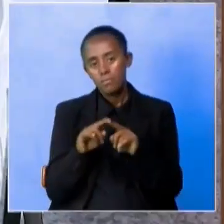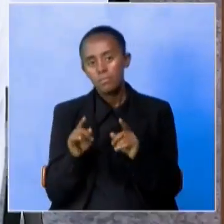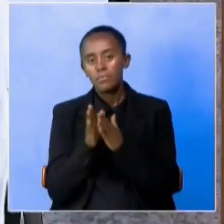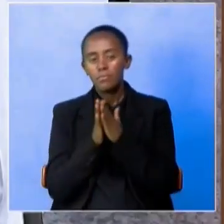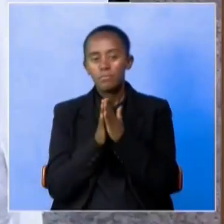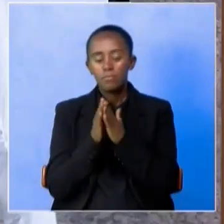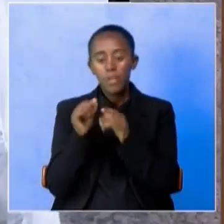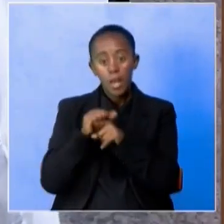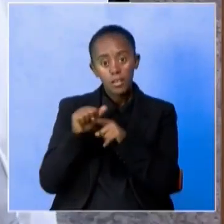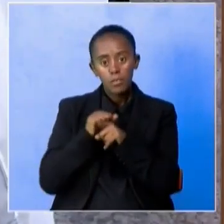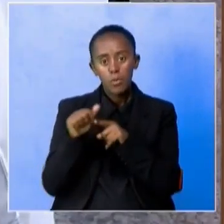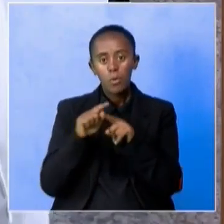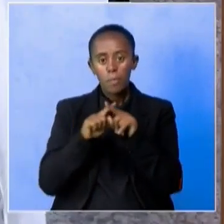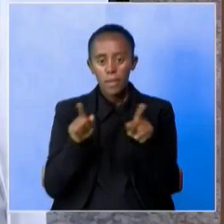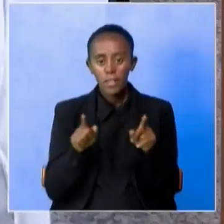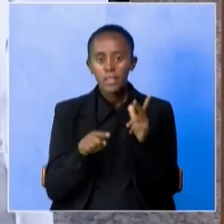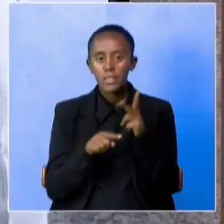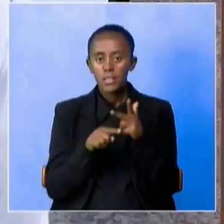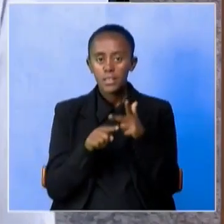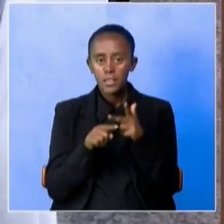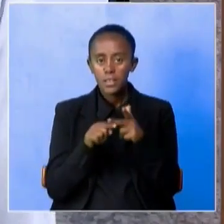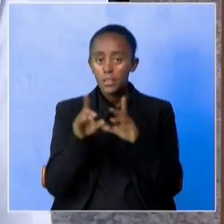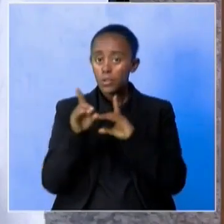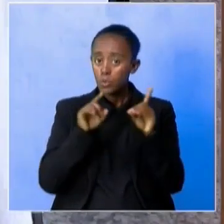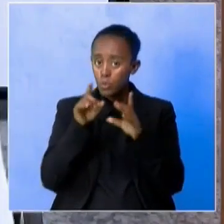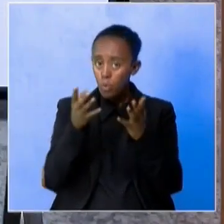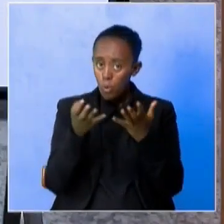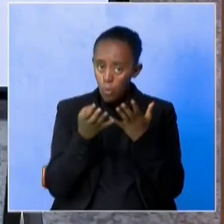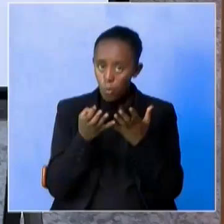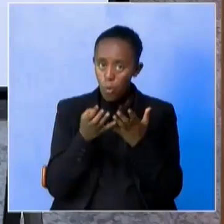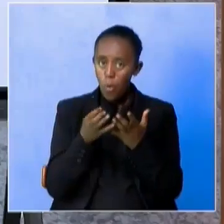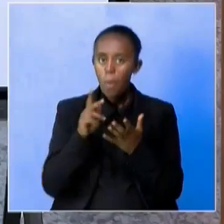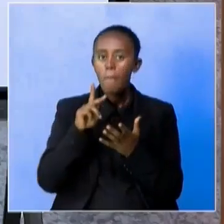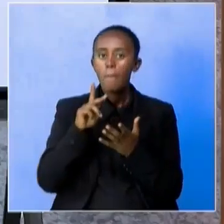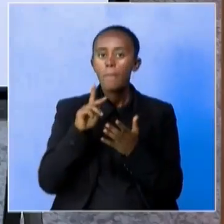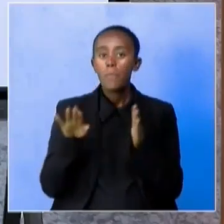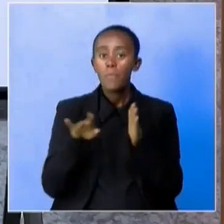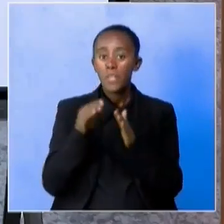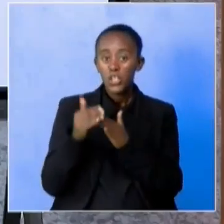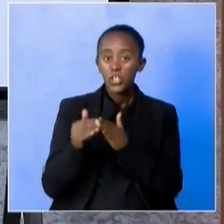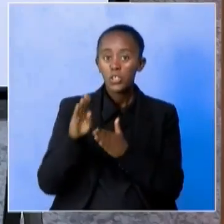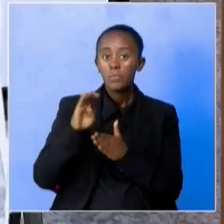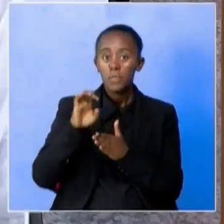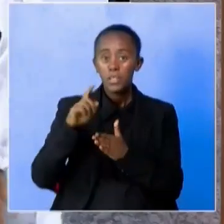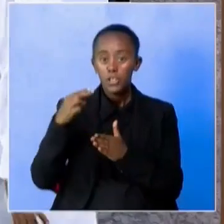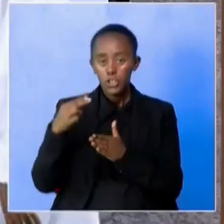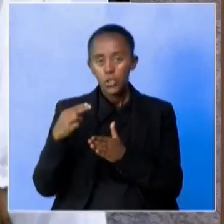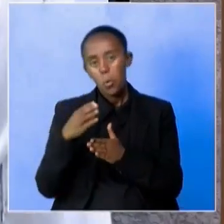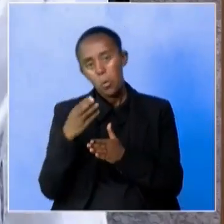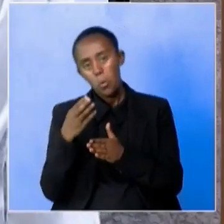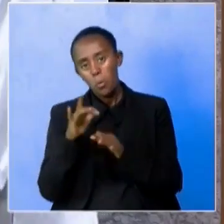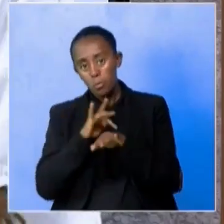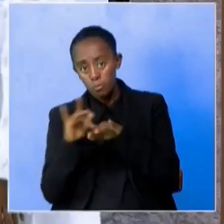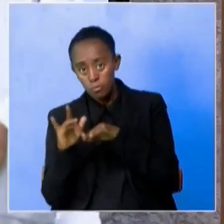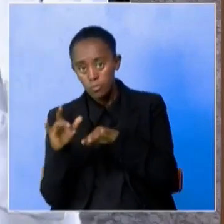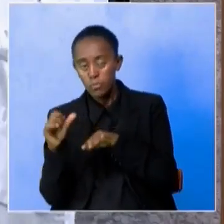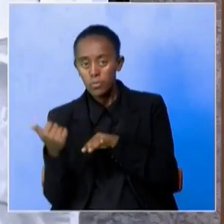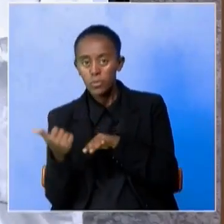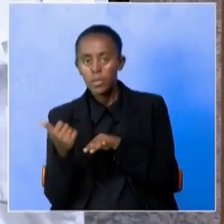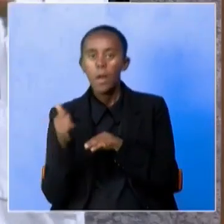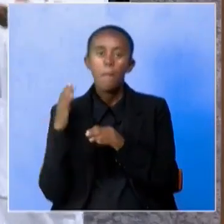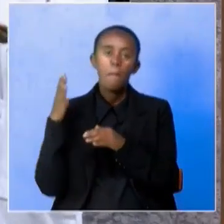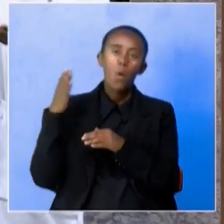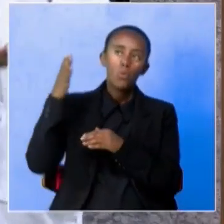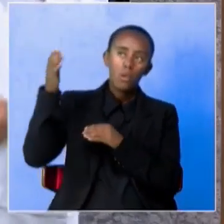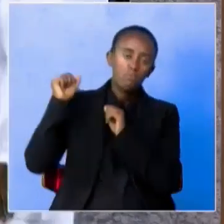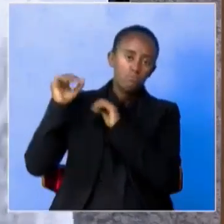practice more. Okay, number 3, do you want to go to the beach? One option. The other one is the